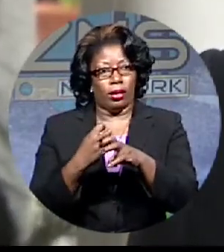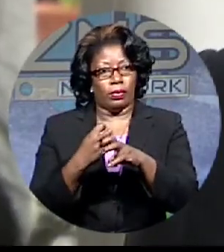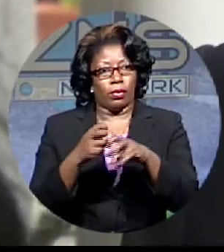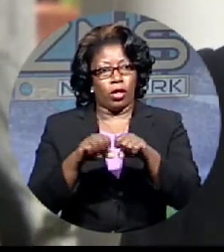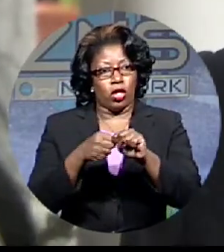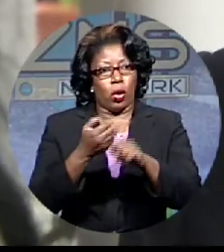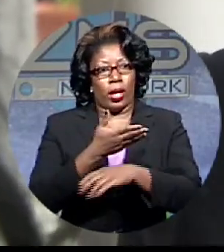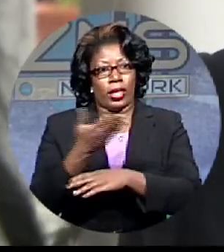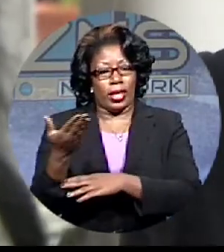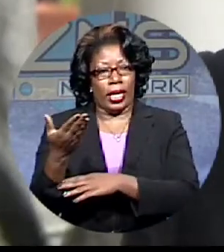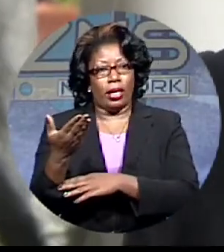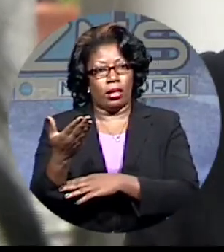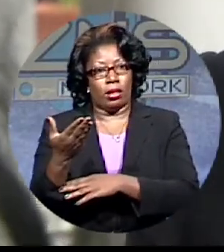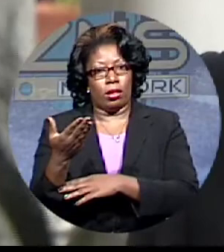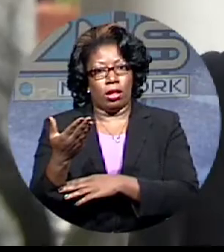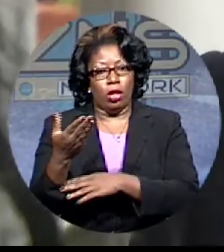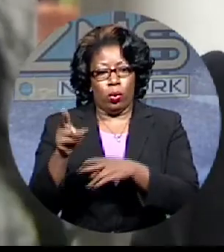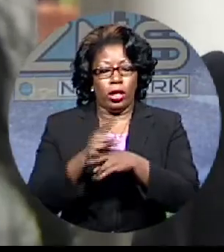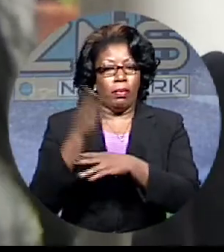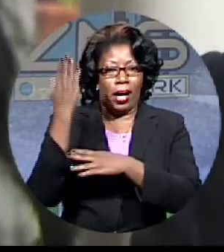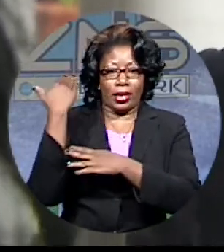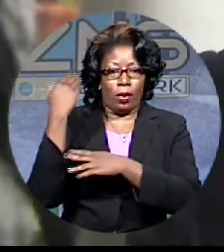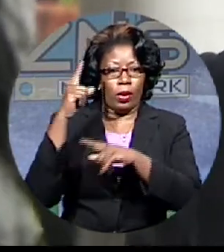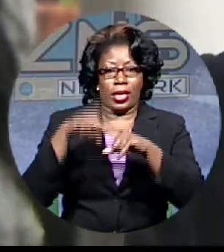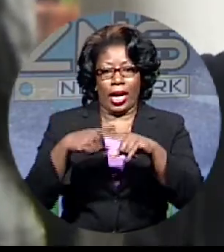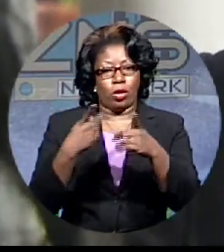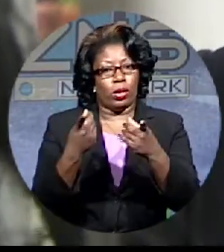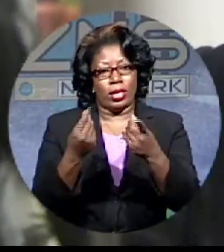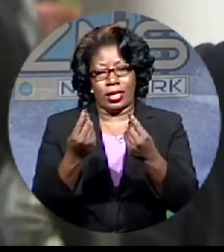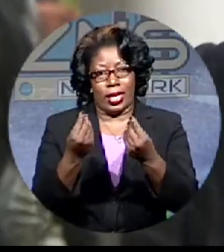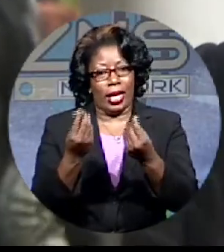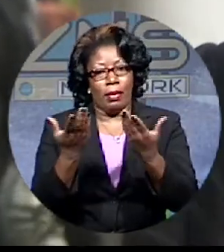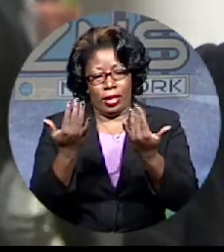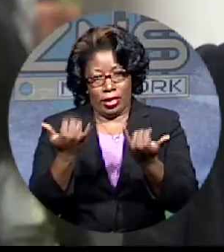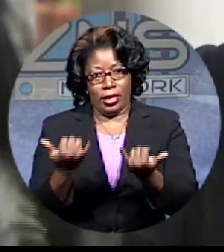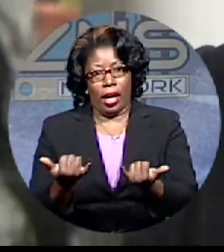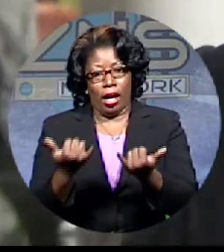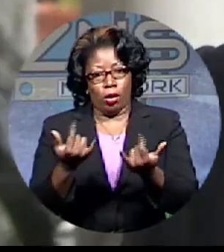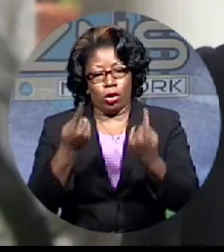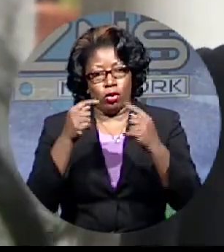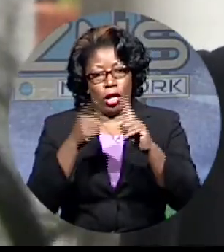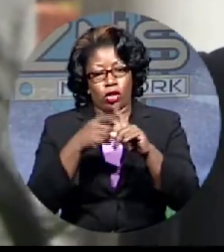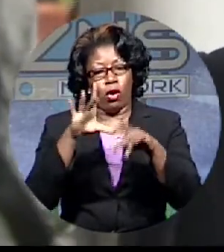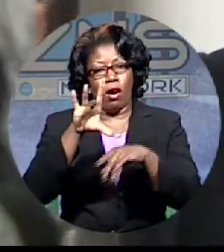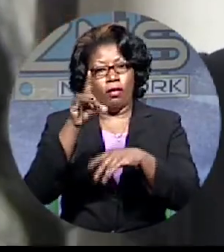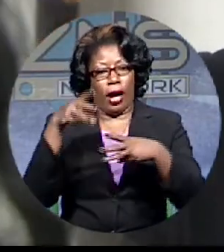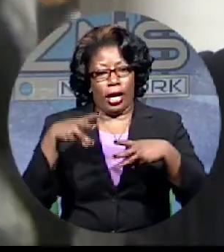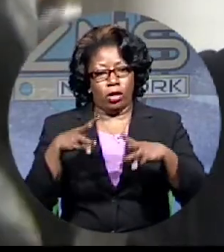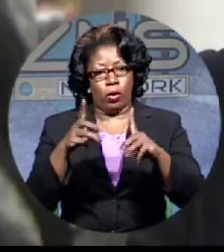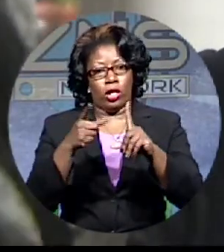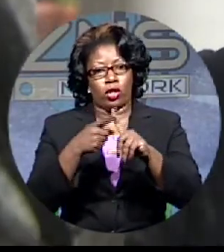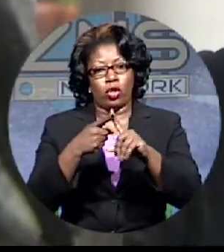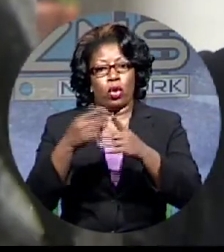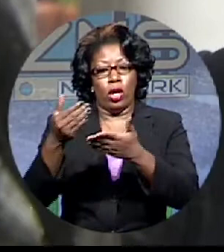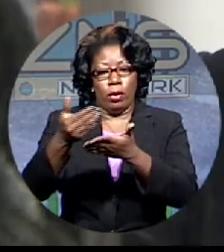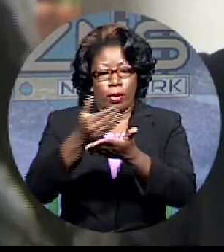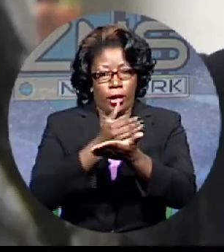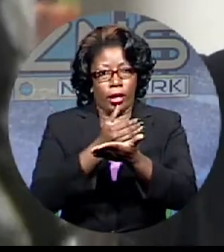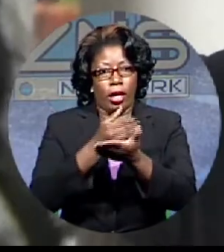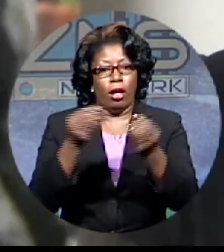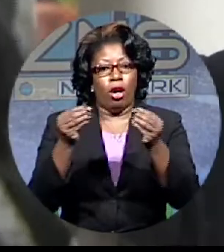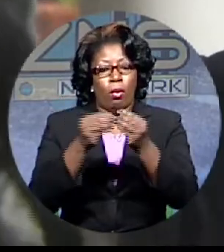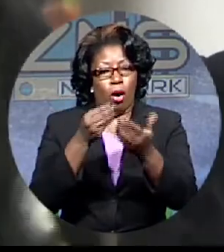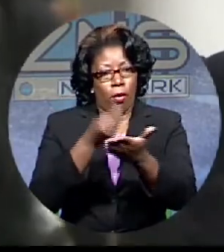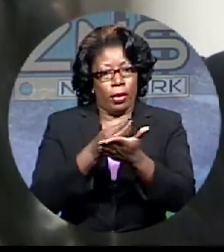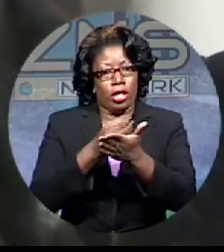so the things that we took for granted back then, we can't take it for granted anymore. I mean, the same way we're trying to find new ways to generate new revenue streams, we have to also